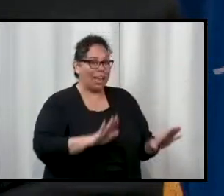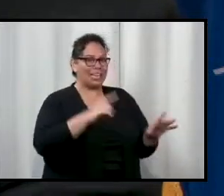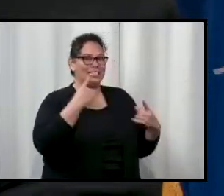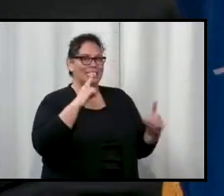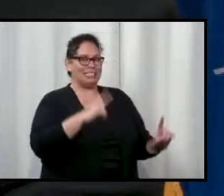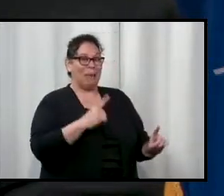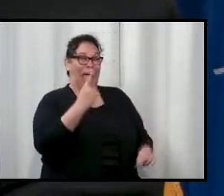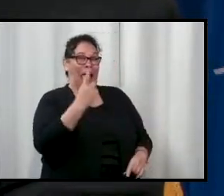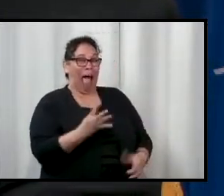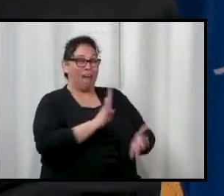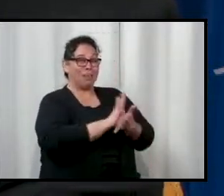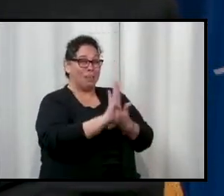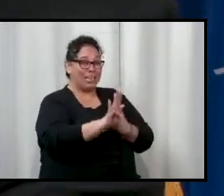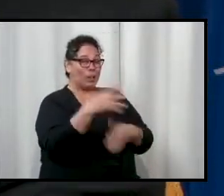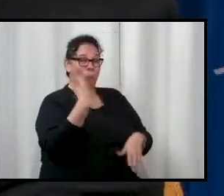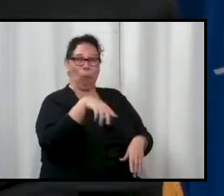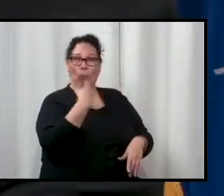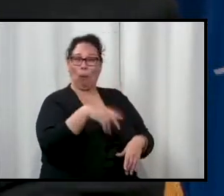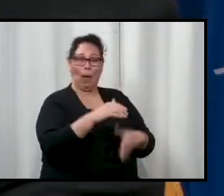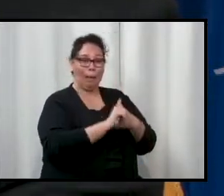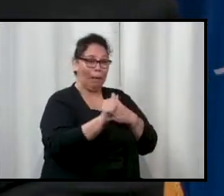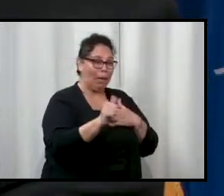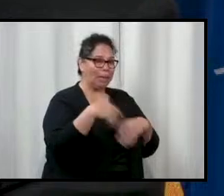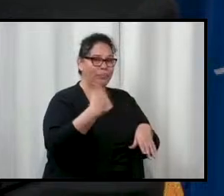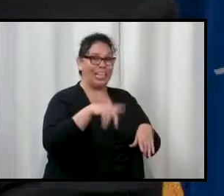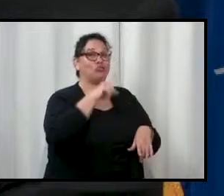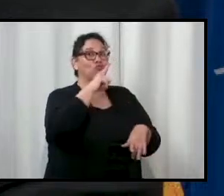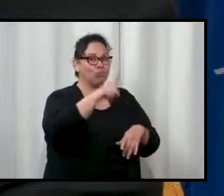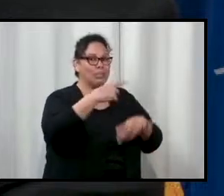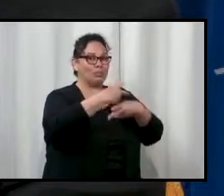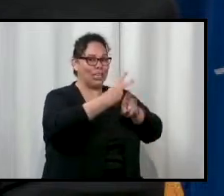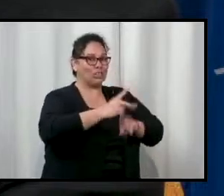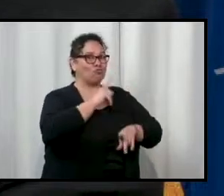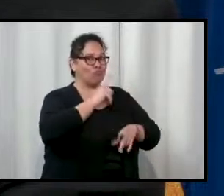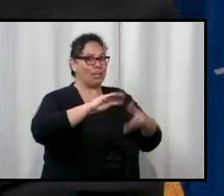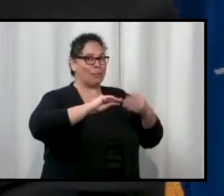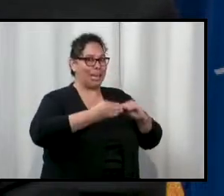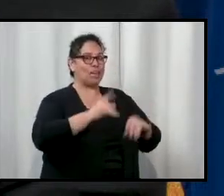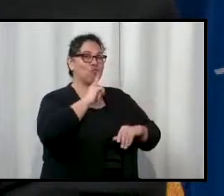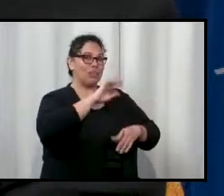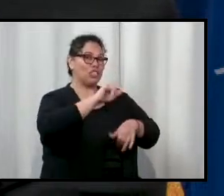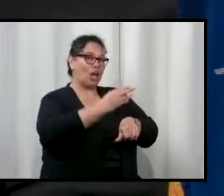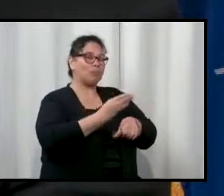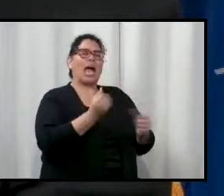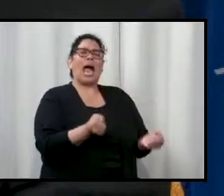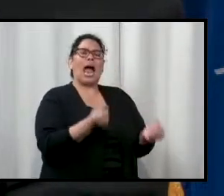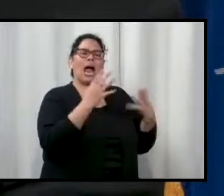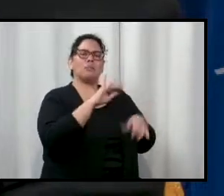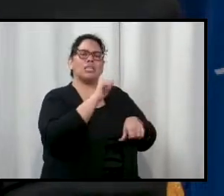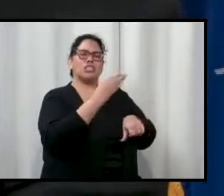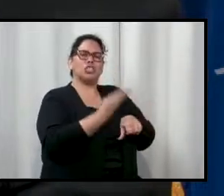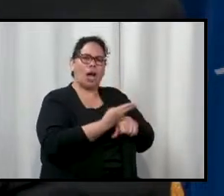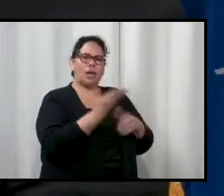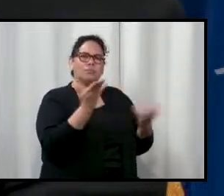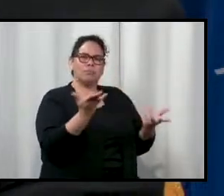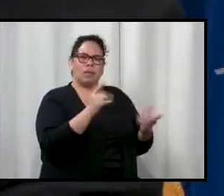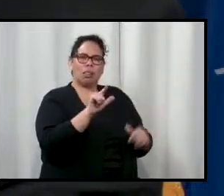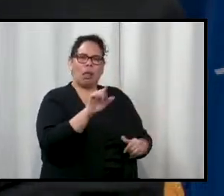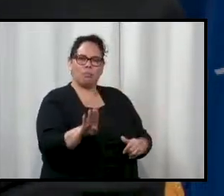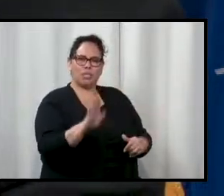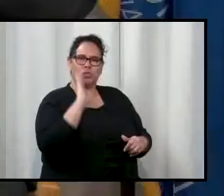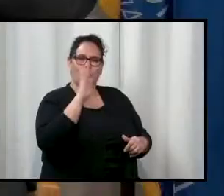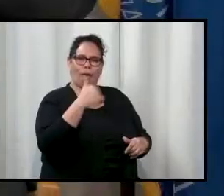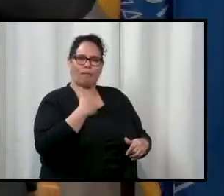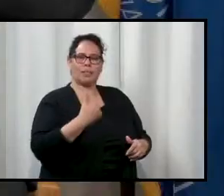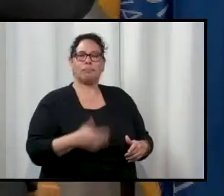$500 million, that's real production, real numbers, real jobs. So how many jobs across all your facilities in Long Beach do you have